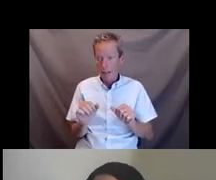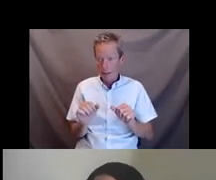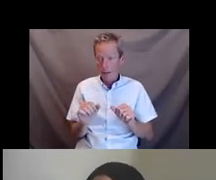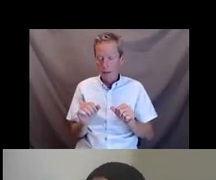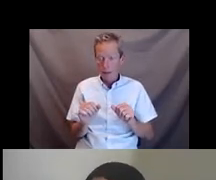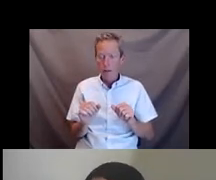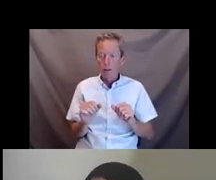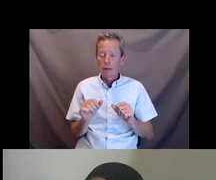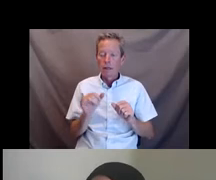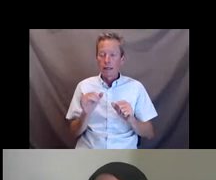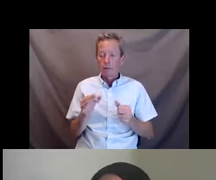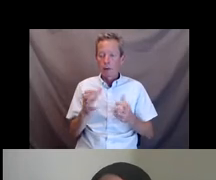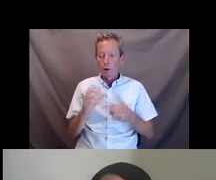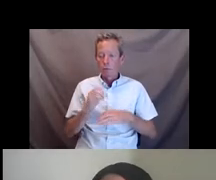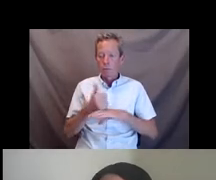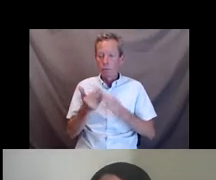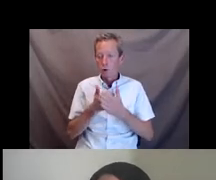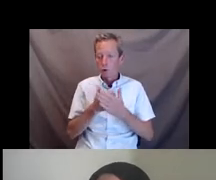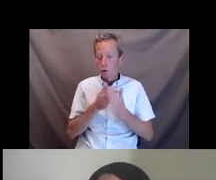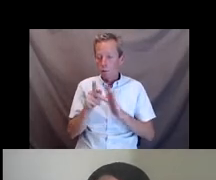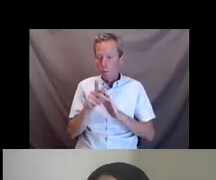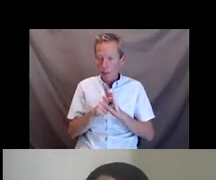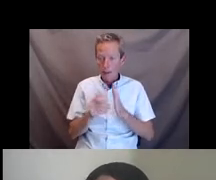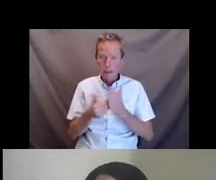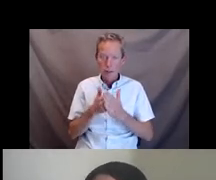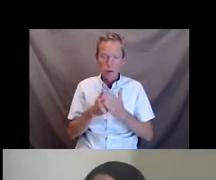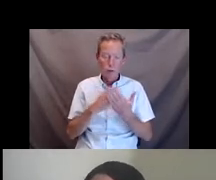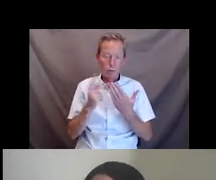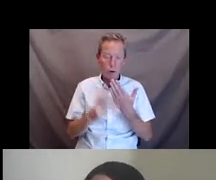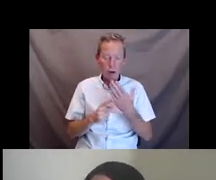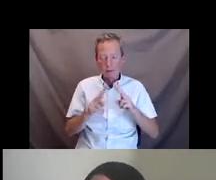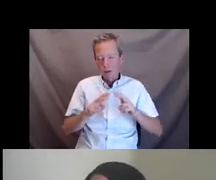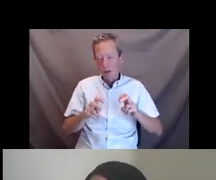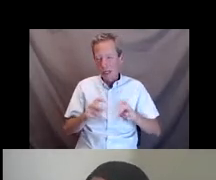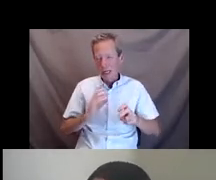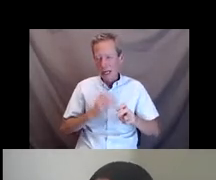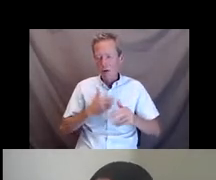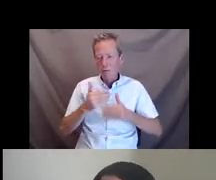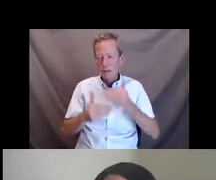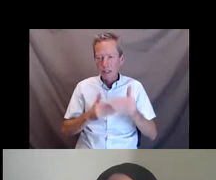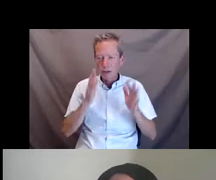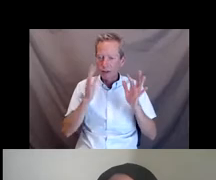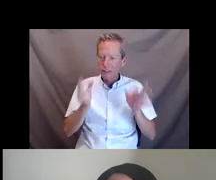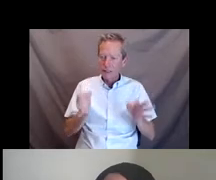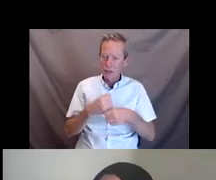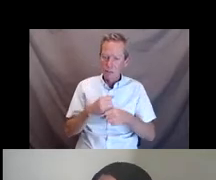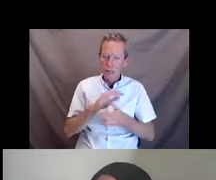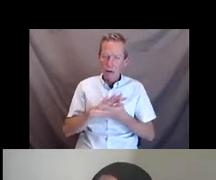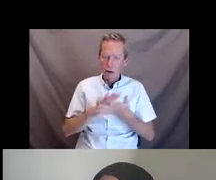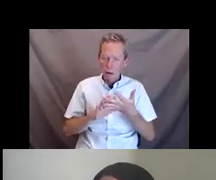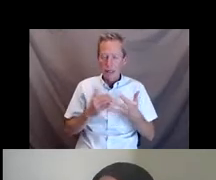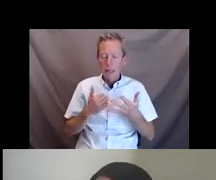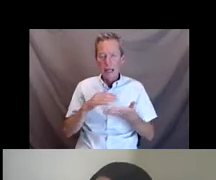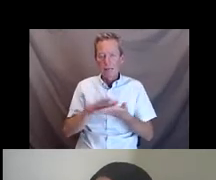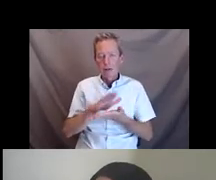to make new policies, programs, looking at our procedures, looking at our decision making, to have a document